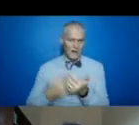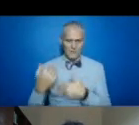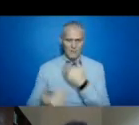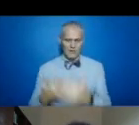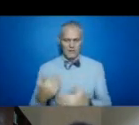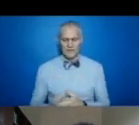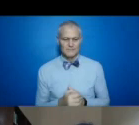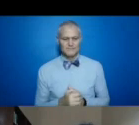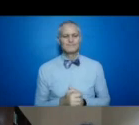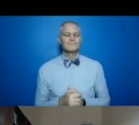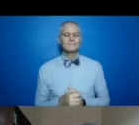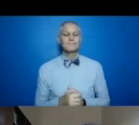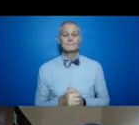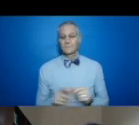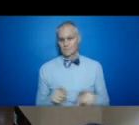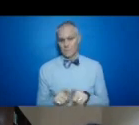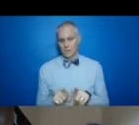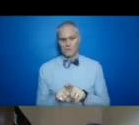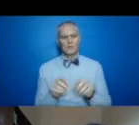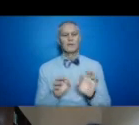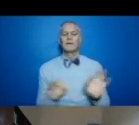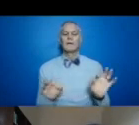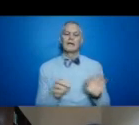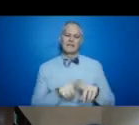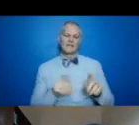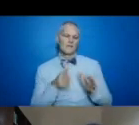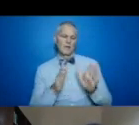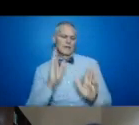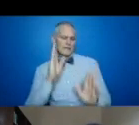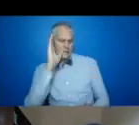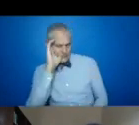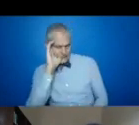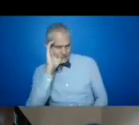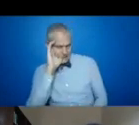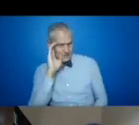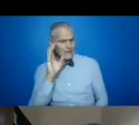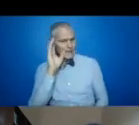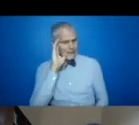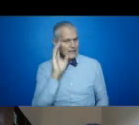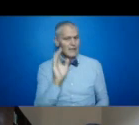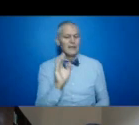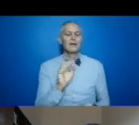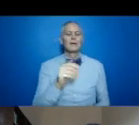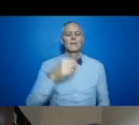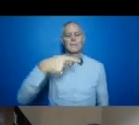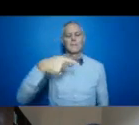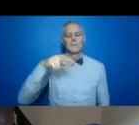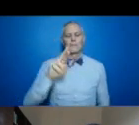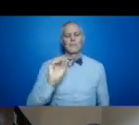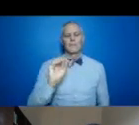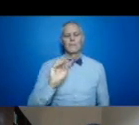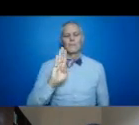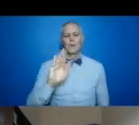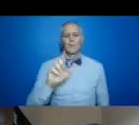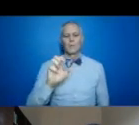And importantly, we have a different way of listening. We listen to problematics and not for problems. And we